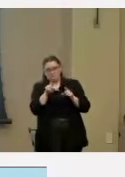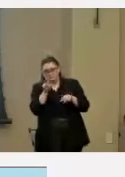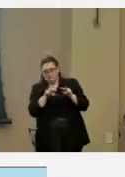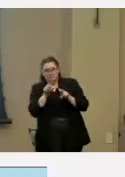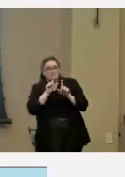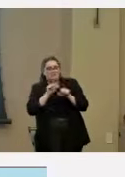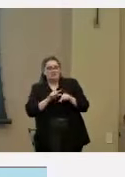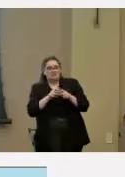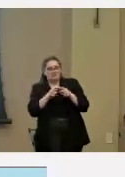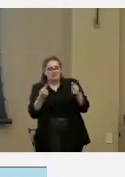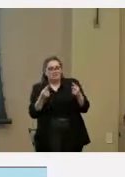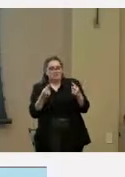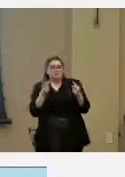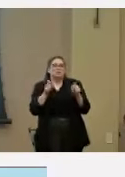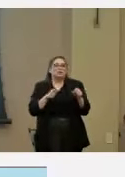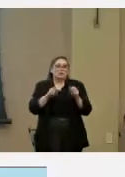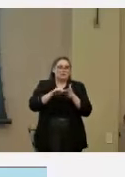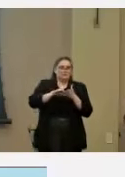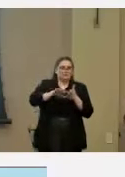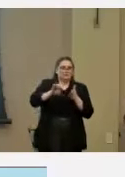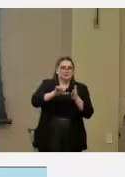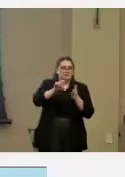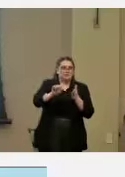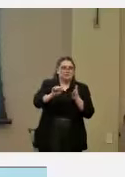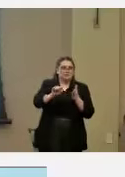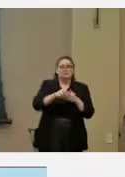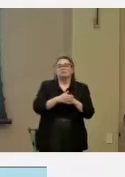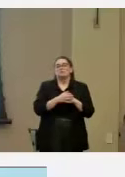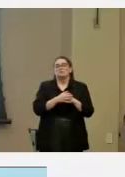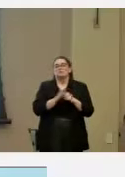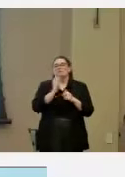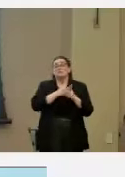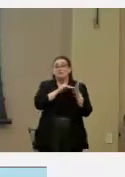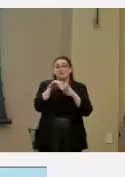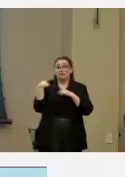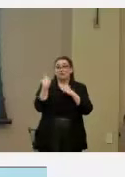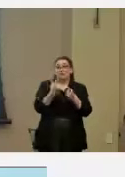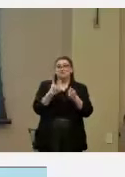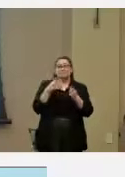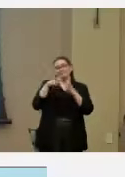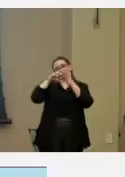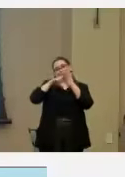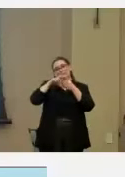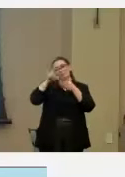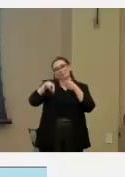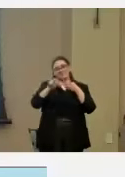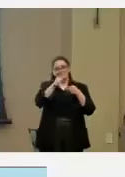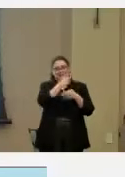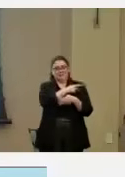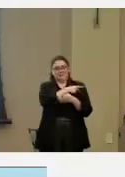reaction that can reject the cells. From our studies so far, I'm showing you results from 10